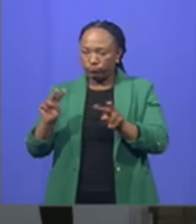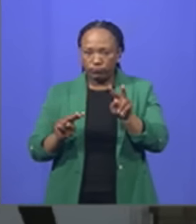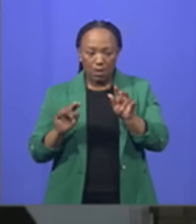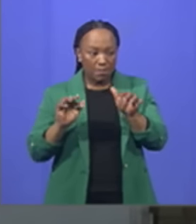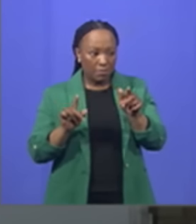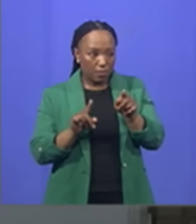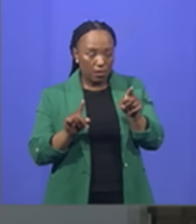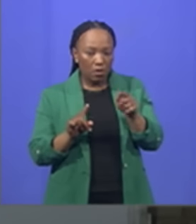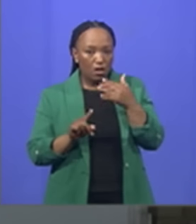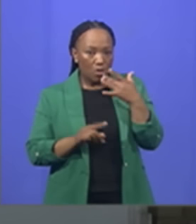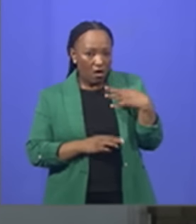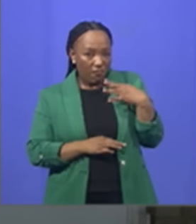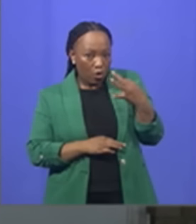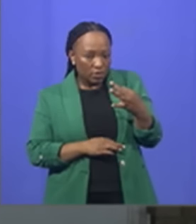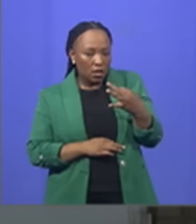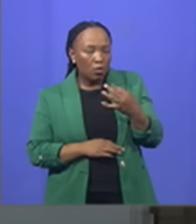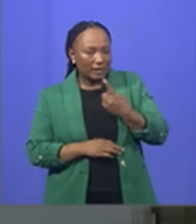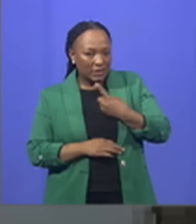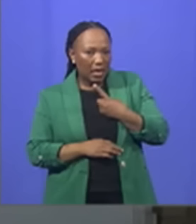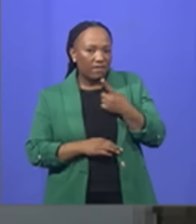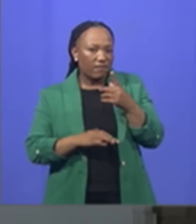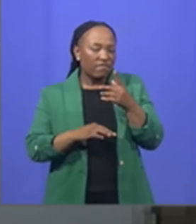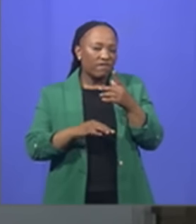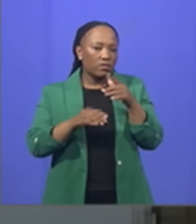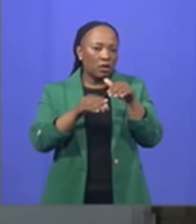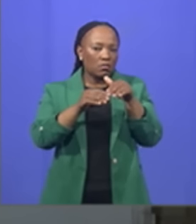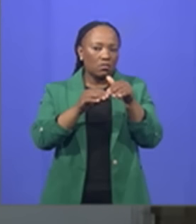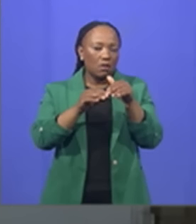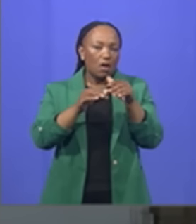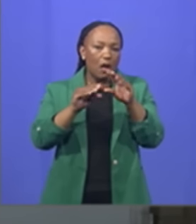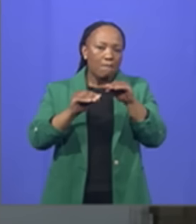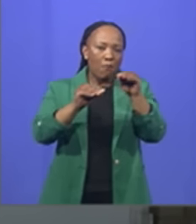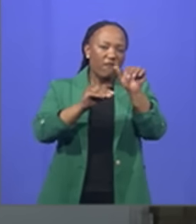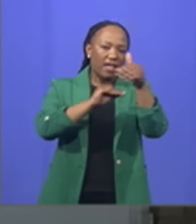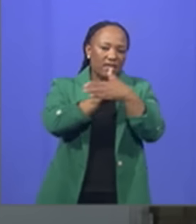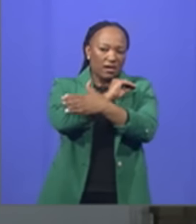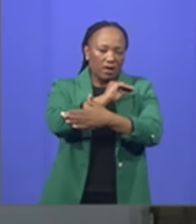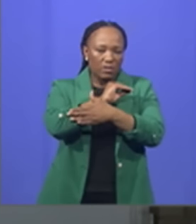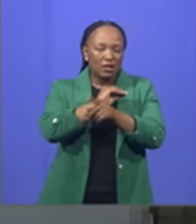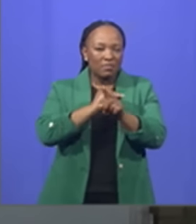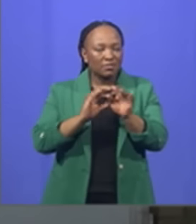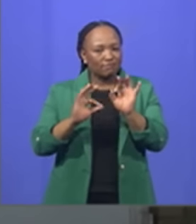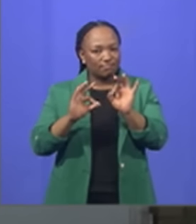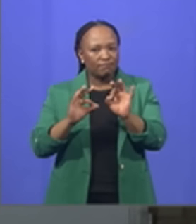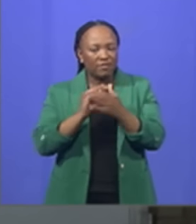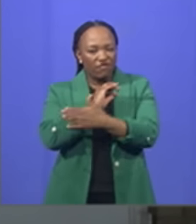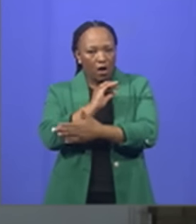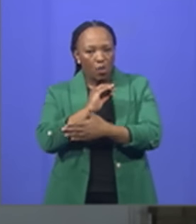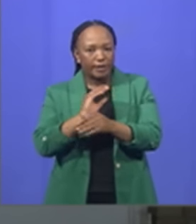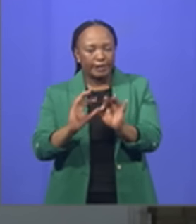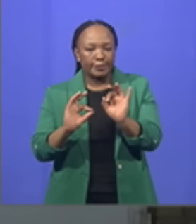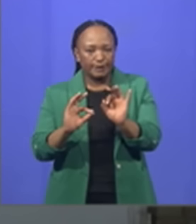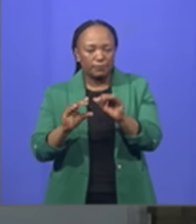are voluntarily leaving the country are also safe and have a dignified way in leaving our country.